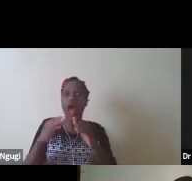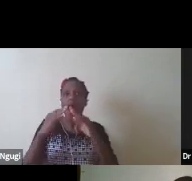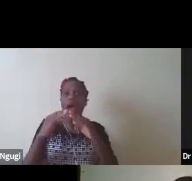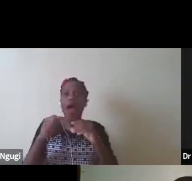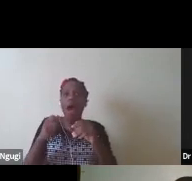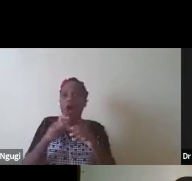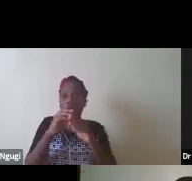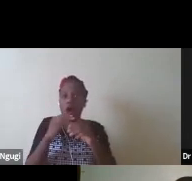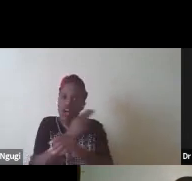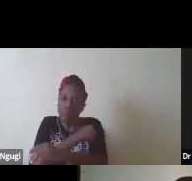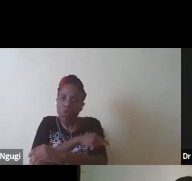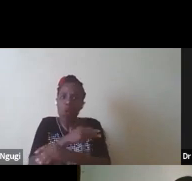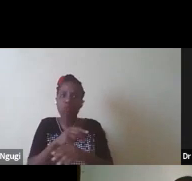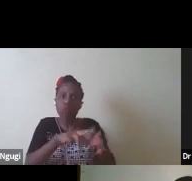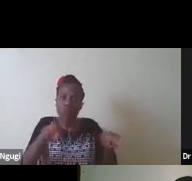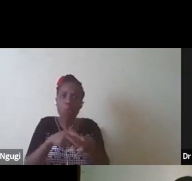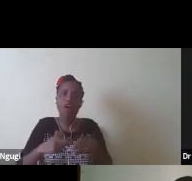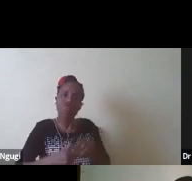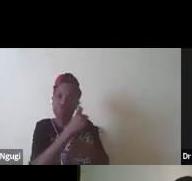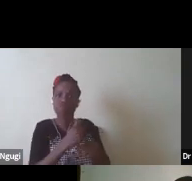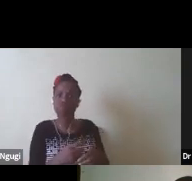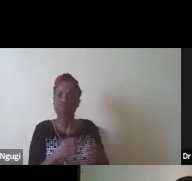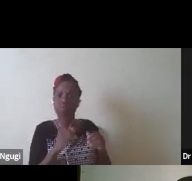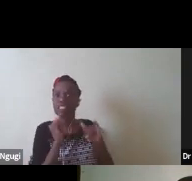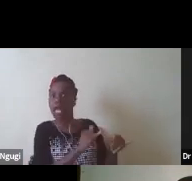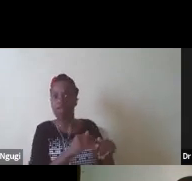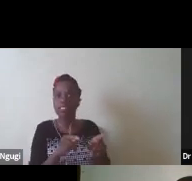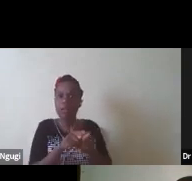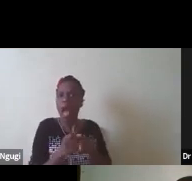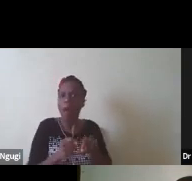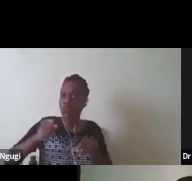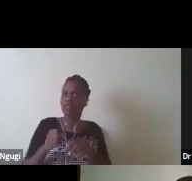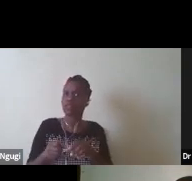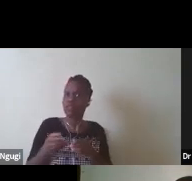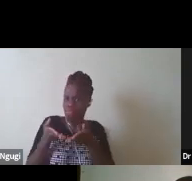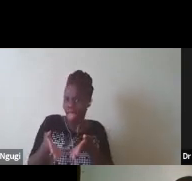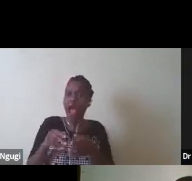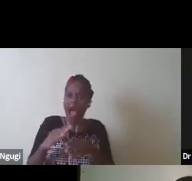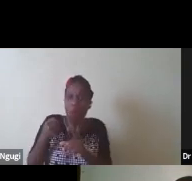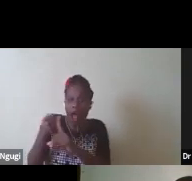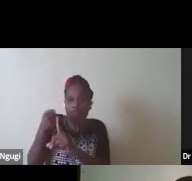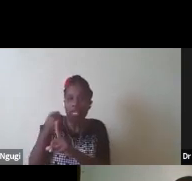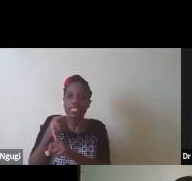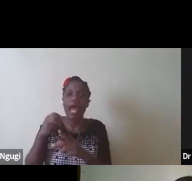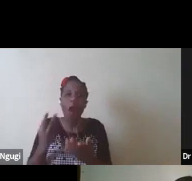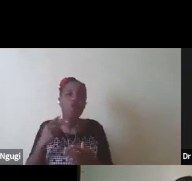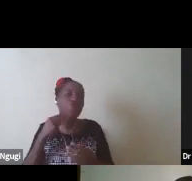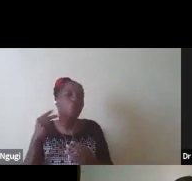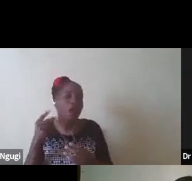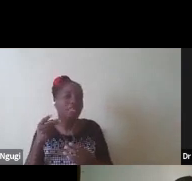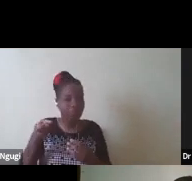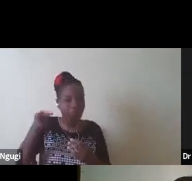how do they advocate? How do they speak out about things like that, the abuses that happen